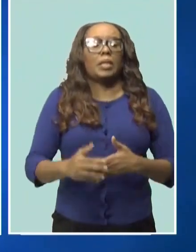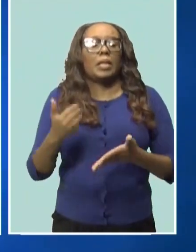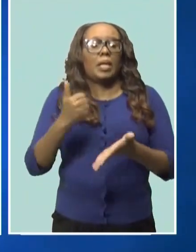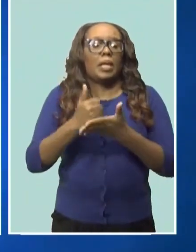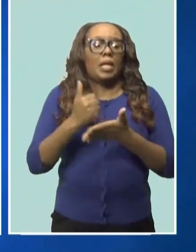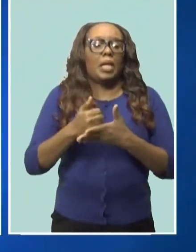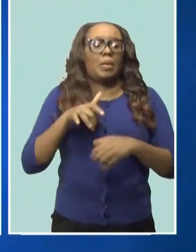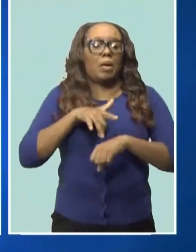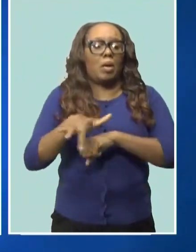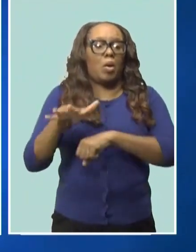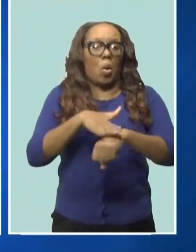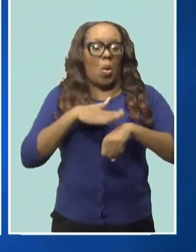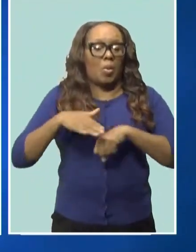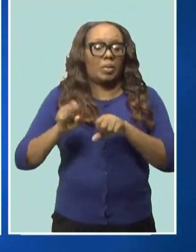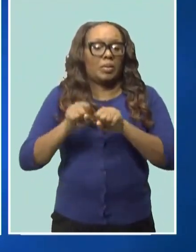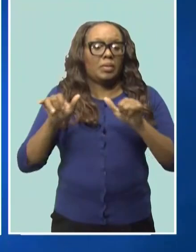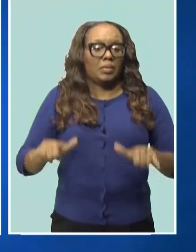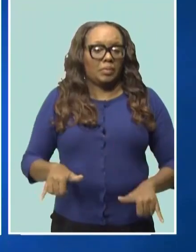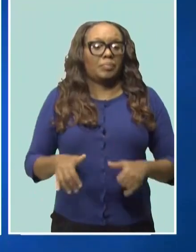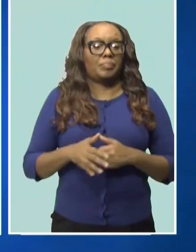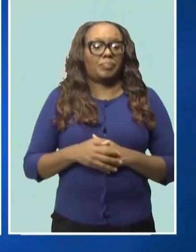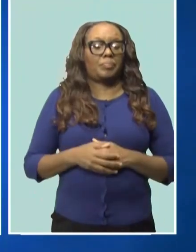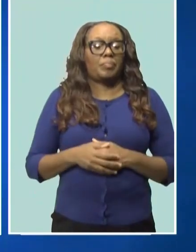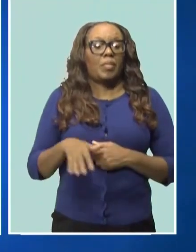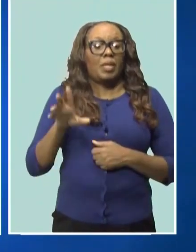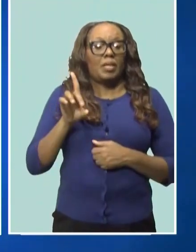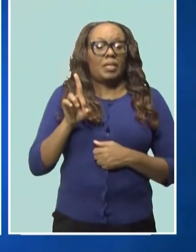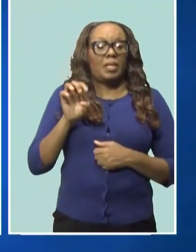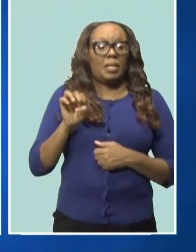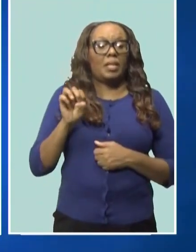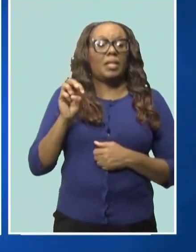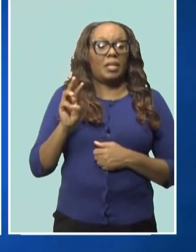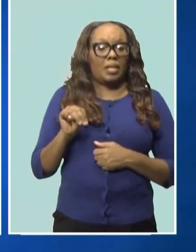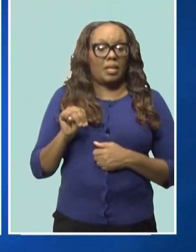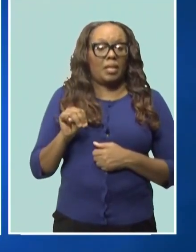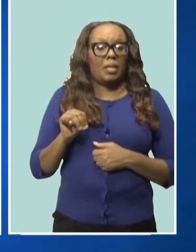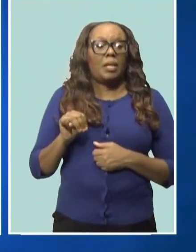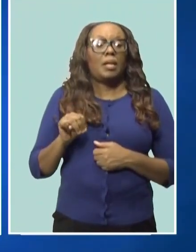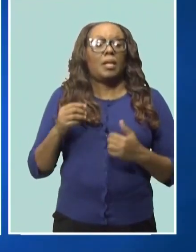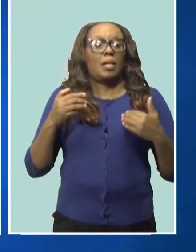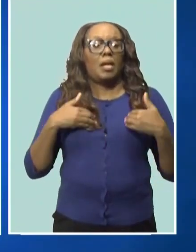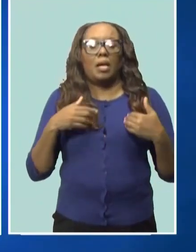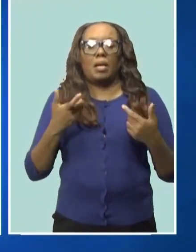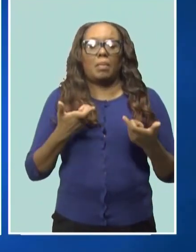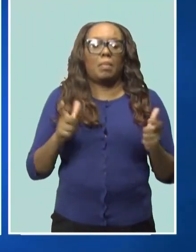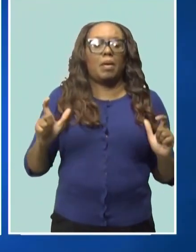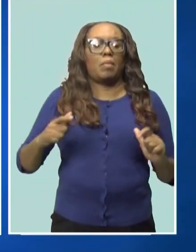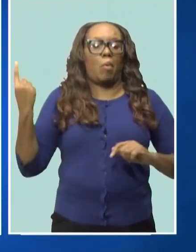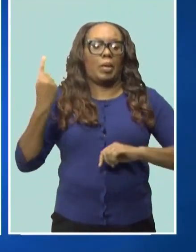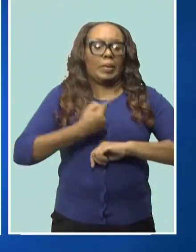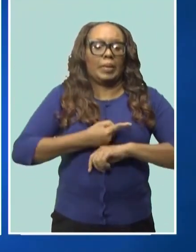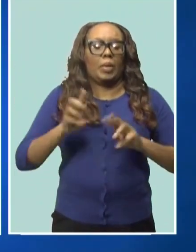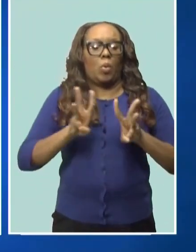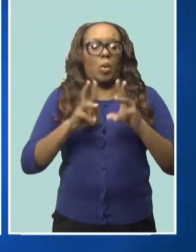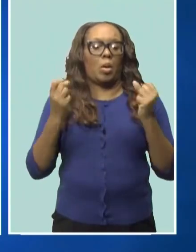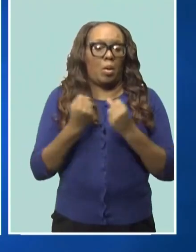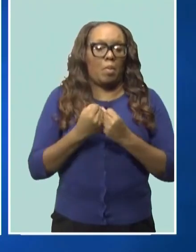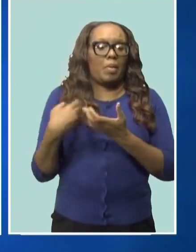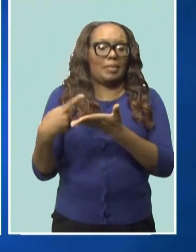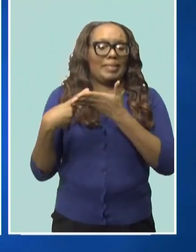Mr. Abrams was addressing the Department of Emergency Management's one-day high-level media roundtable discussion and media workshop.